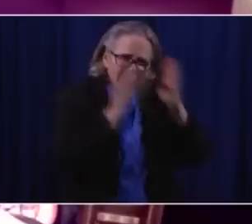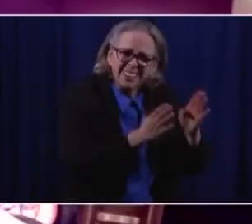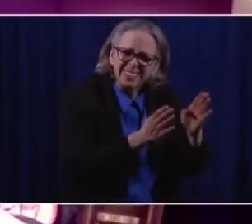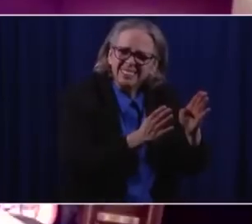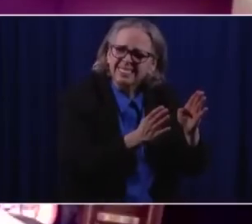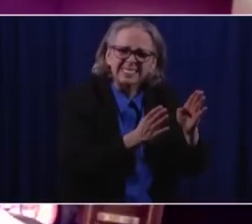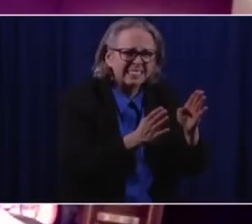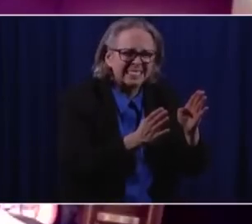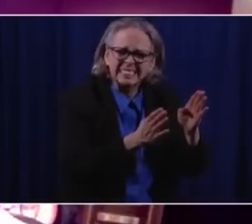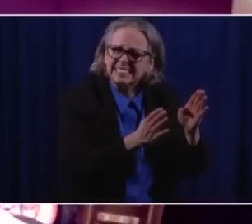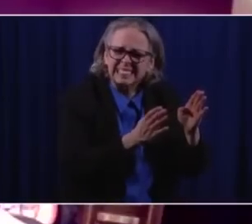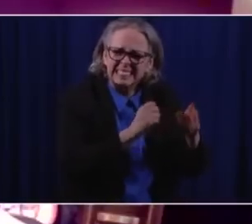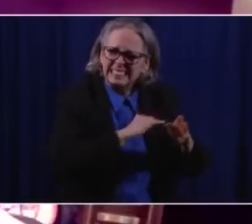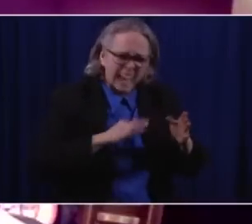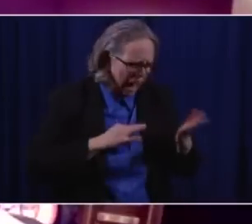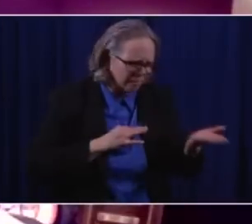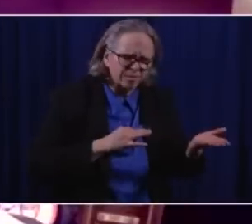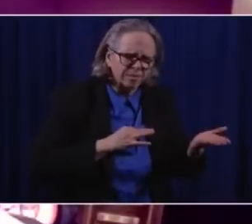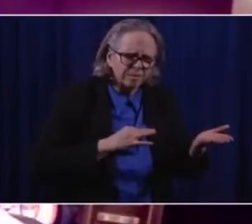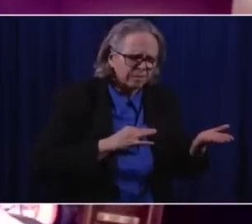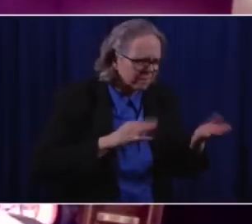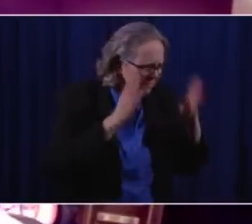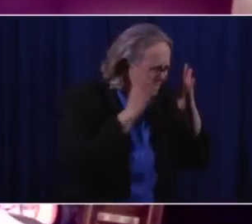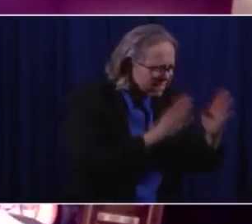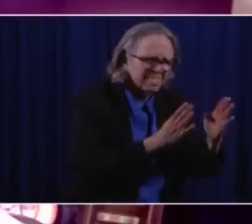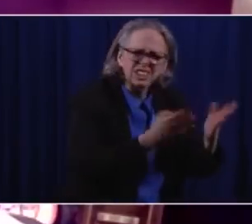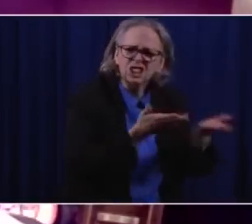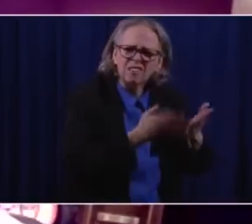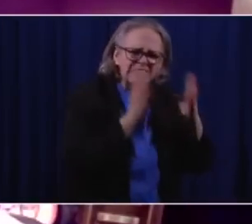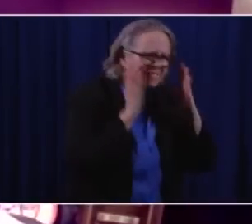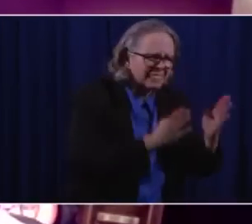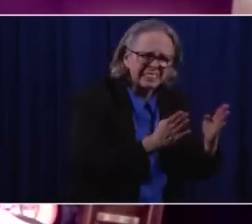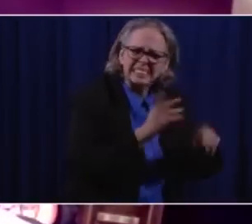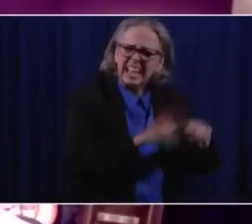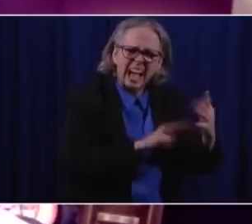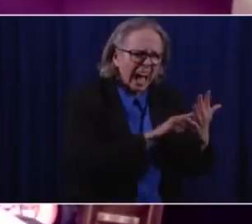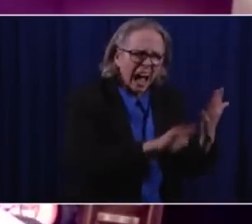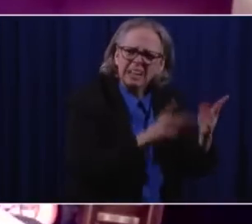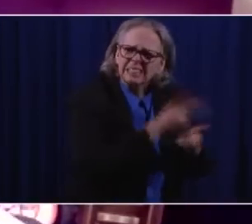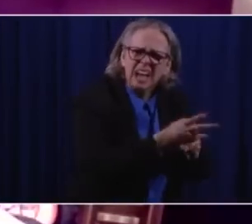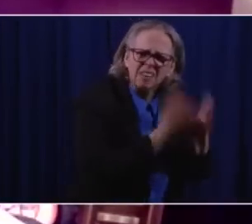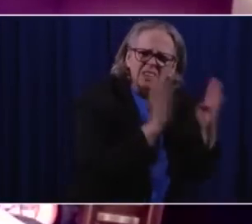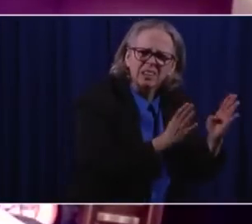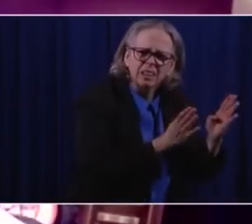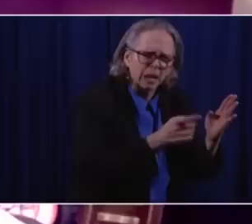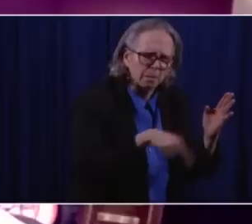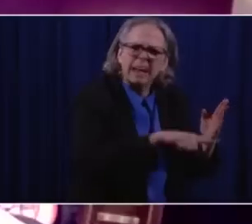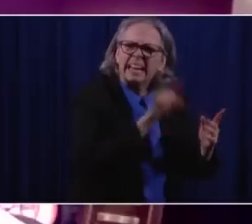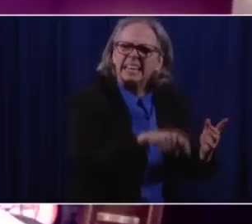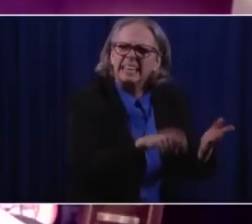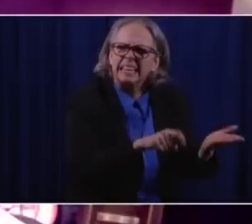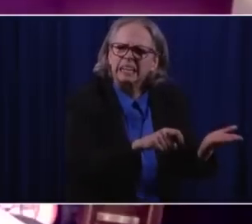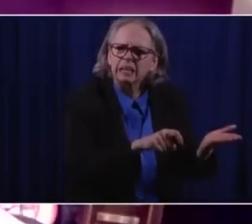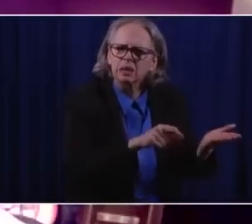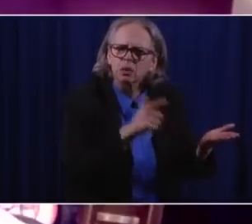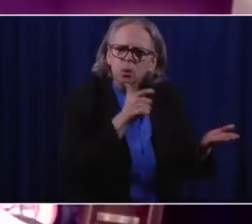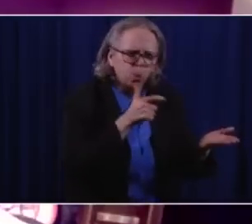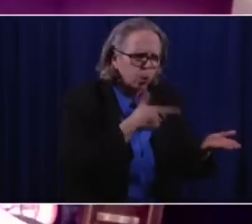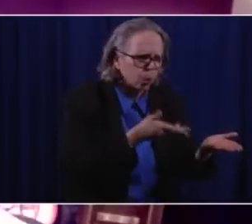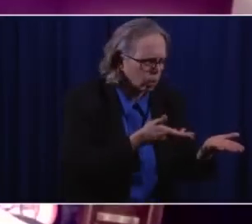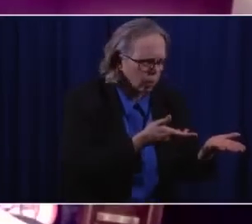staff, we don't have the services to be able to continue to focus on them the way they should be focused on, because we're focused on the surge that we're